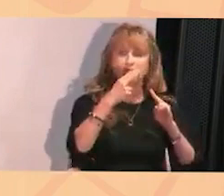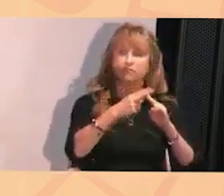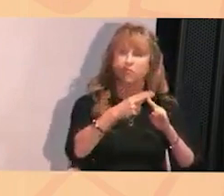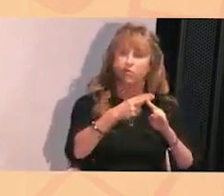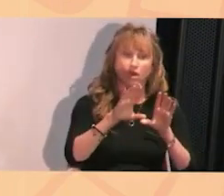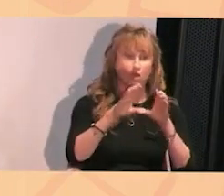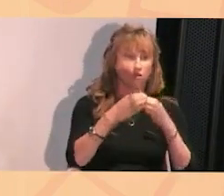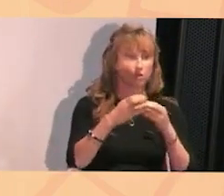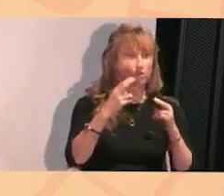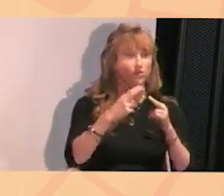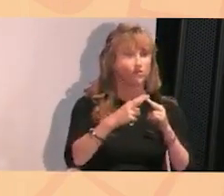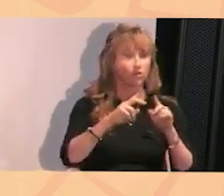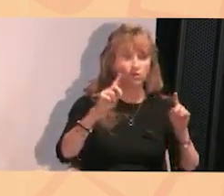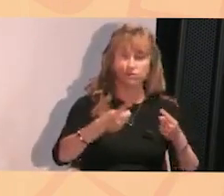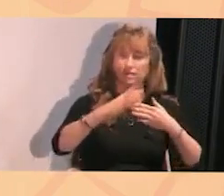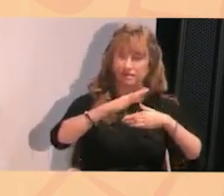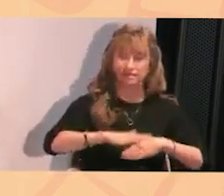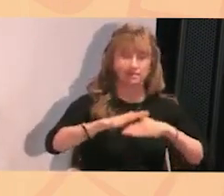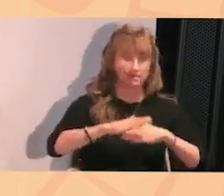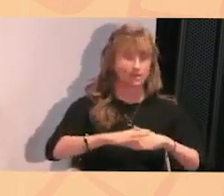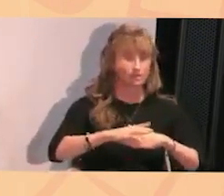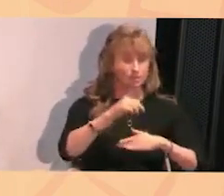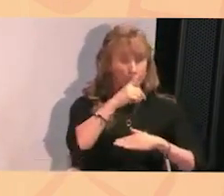Nations arts and cultural practitioners.